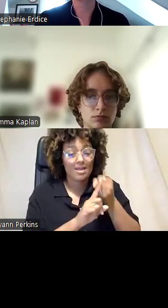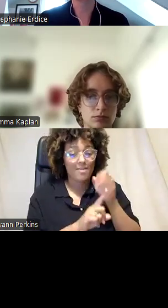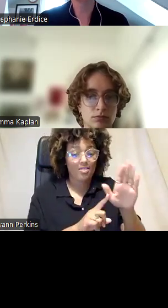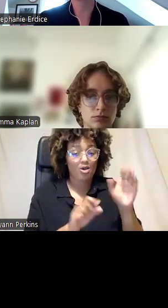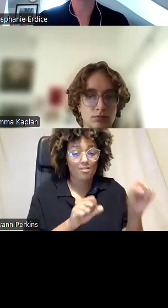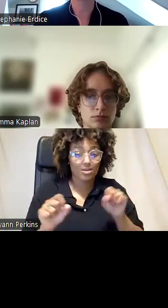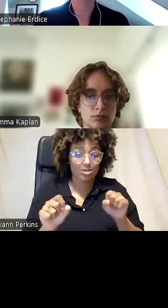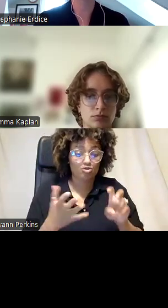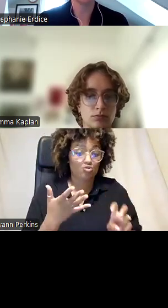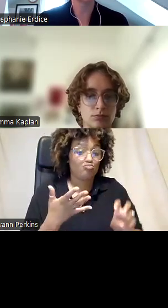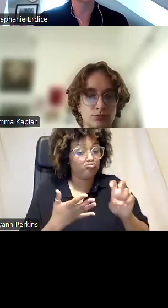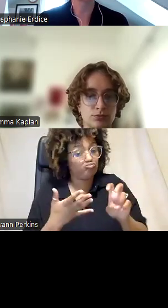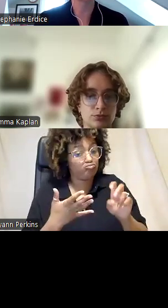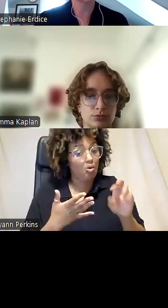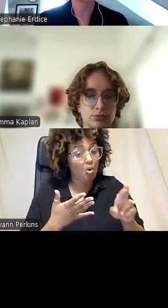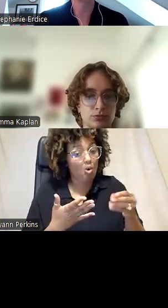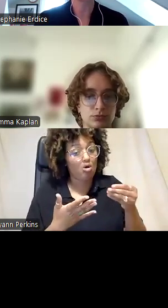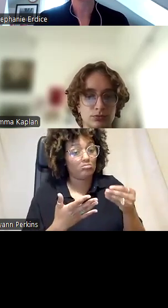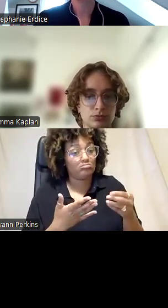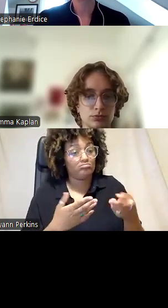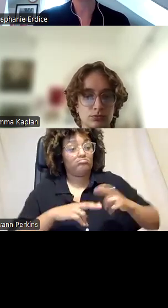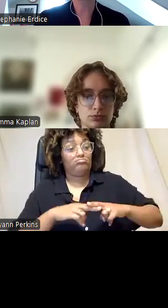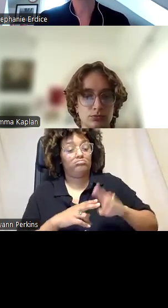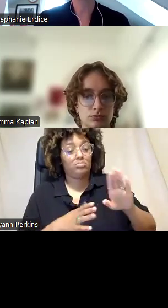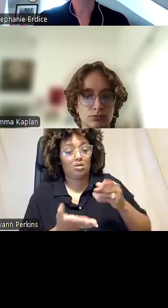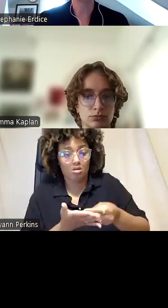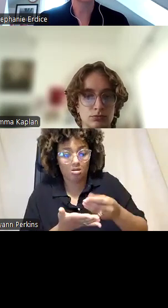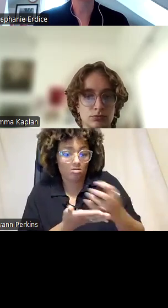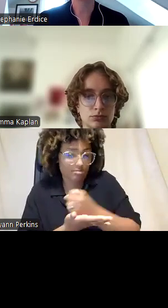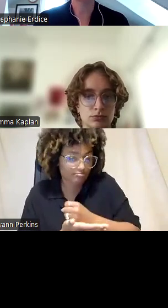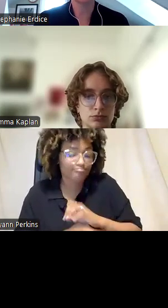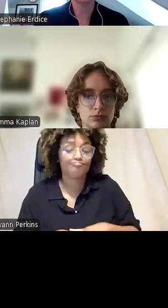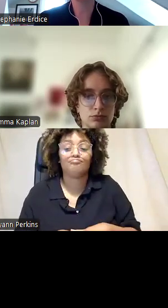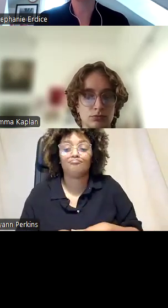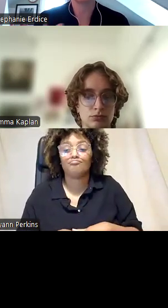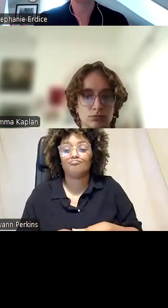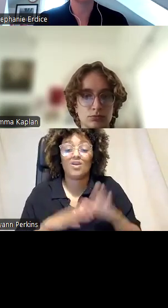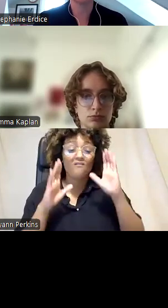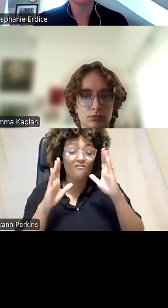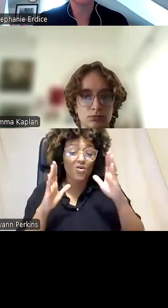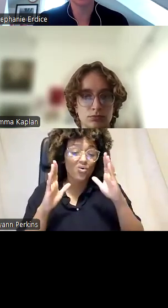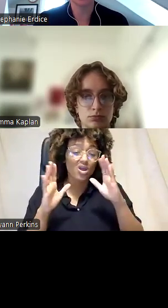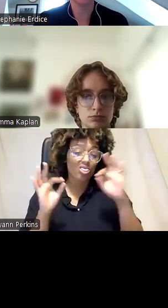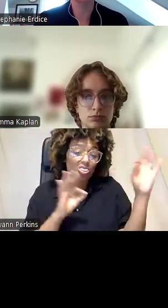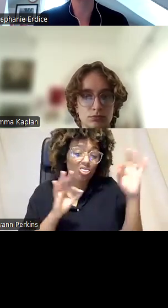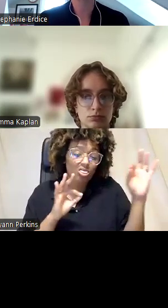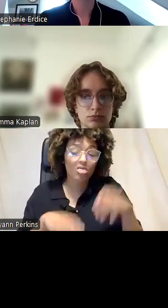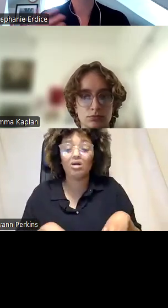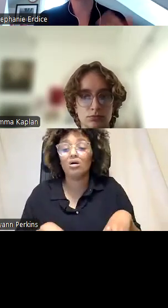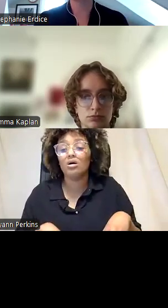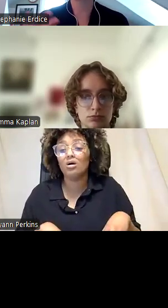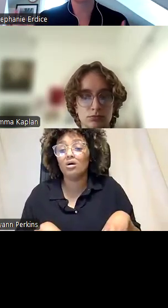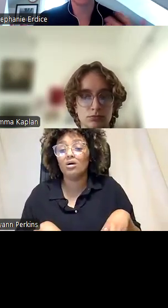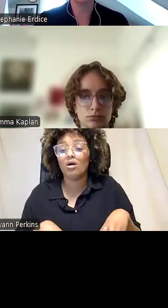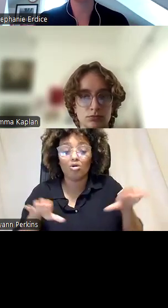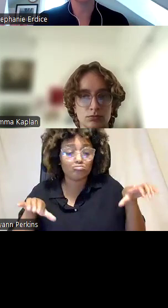get a promotion if their work quality is affected. They could lose focus, performance, or have other productivity issues,